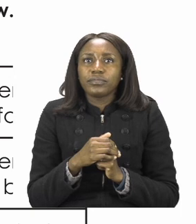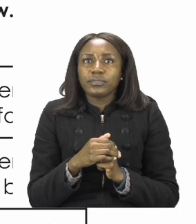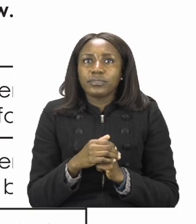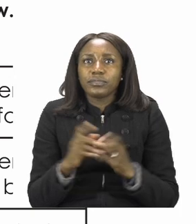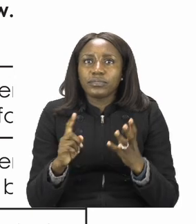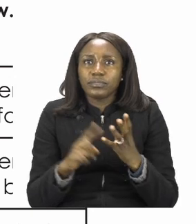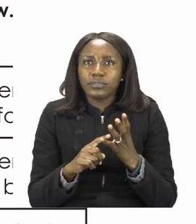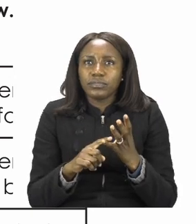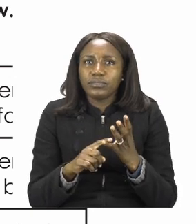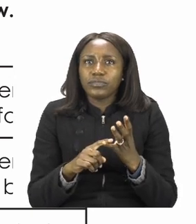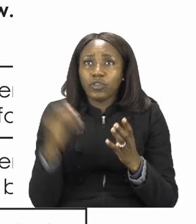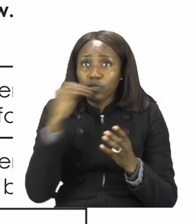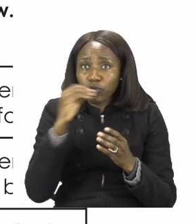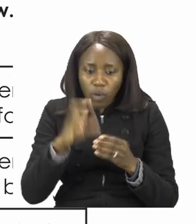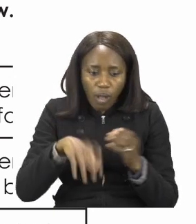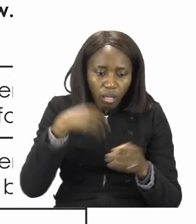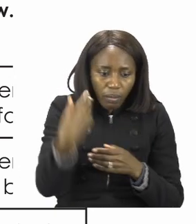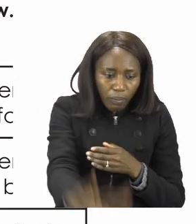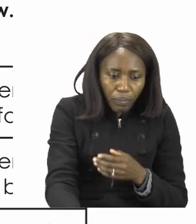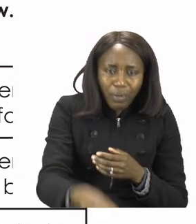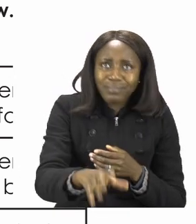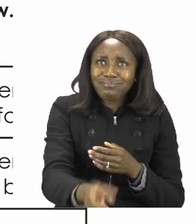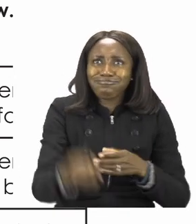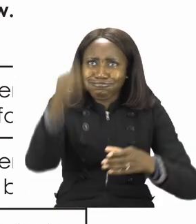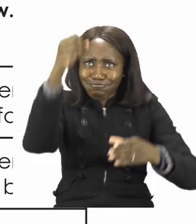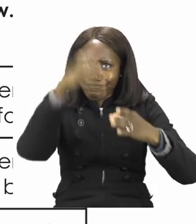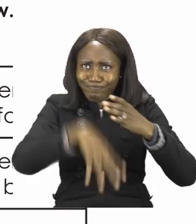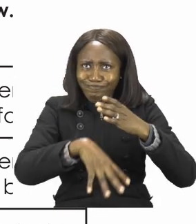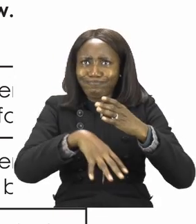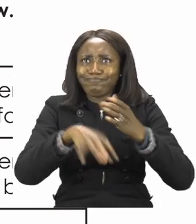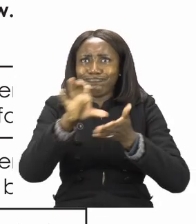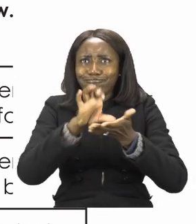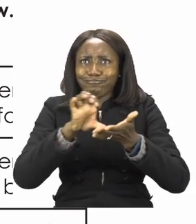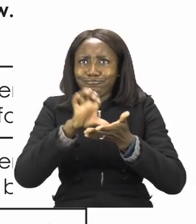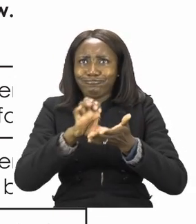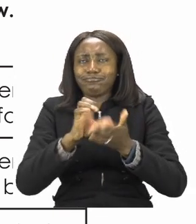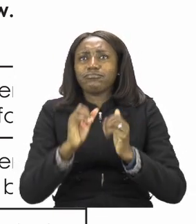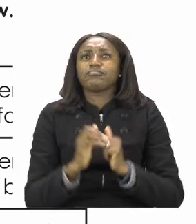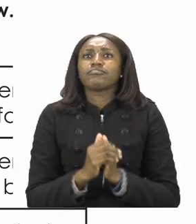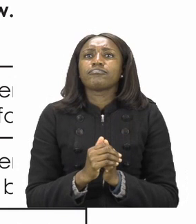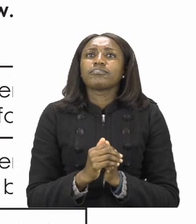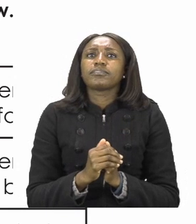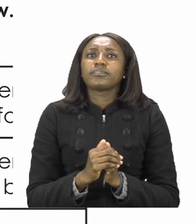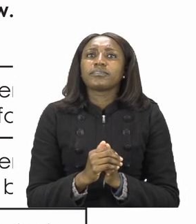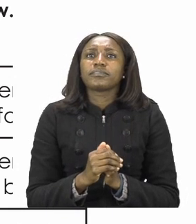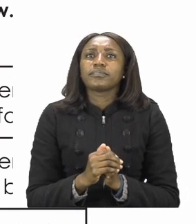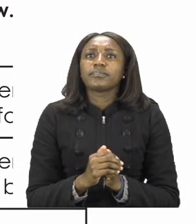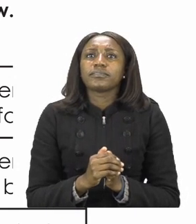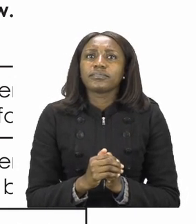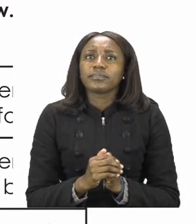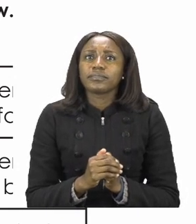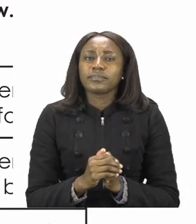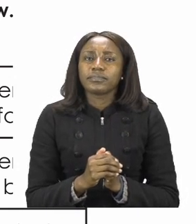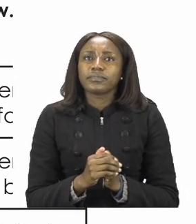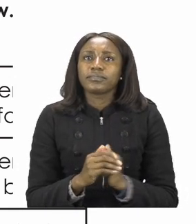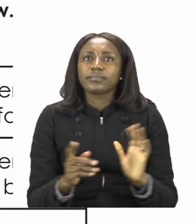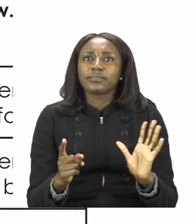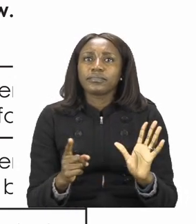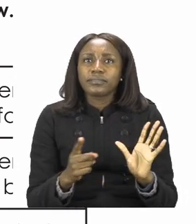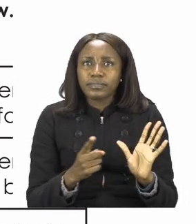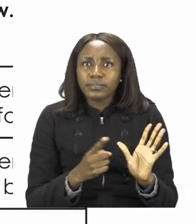Throw away any food that has fallen on the floor.